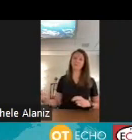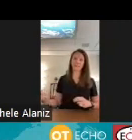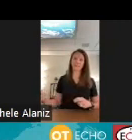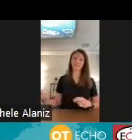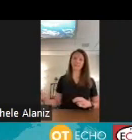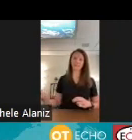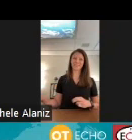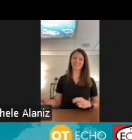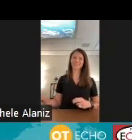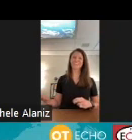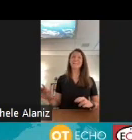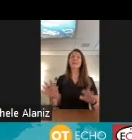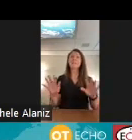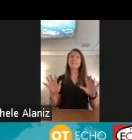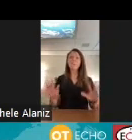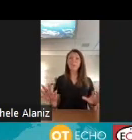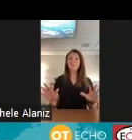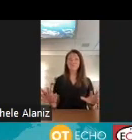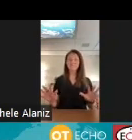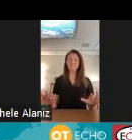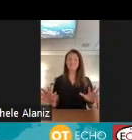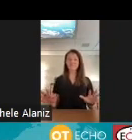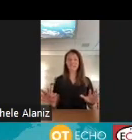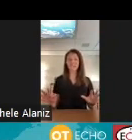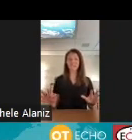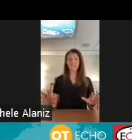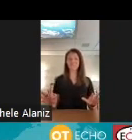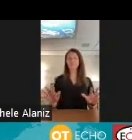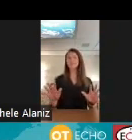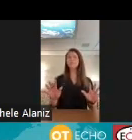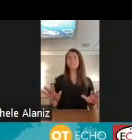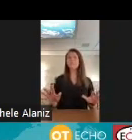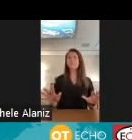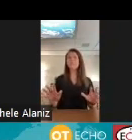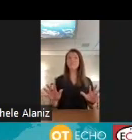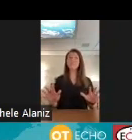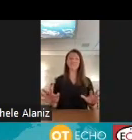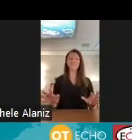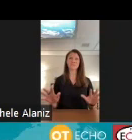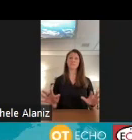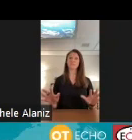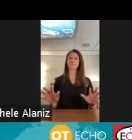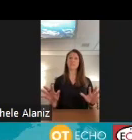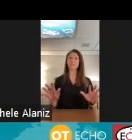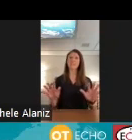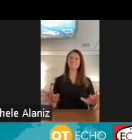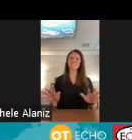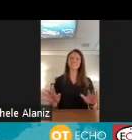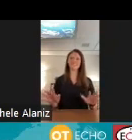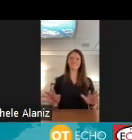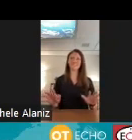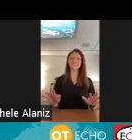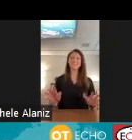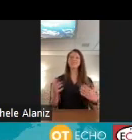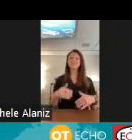cognitive demand on the task. Now, both of these types of exercises have been proven to be effective for improving